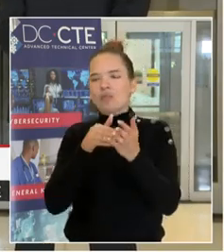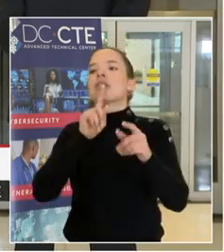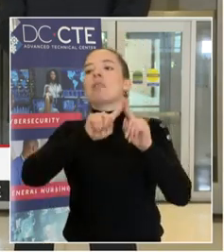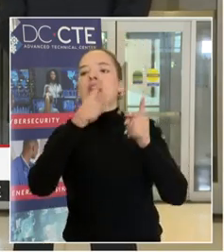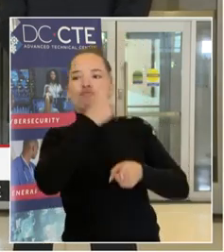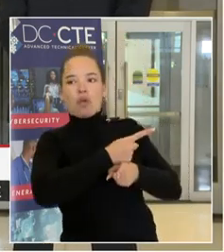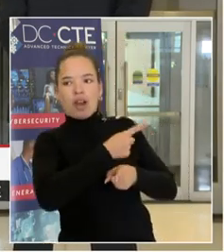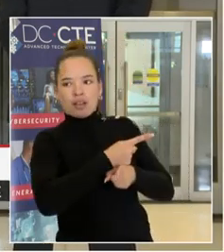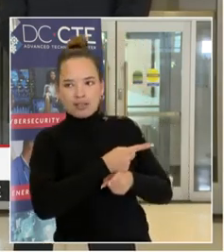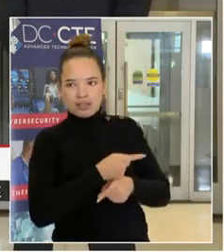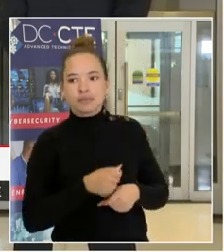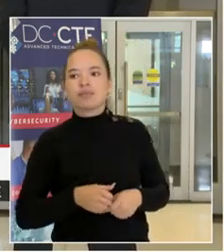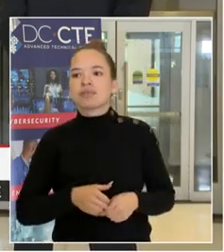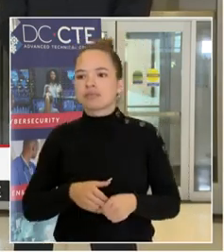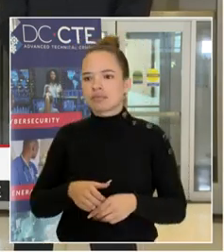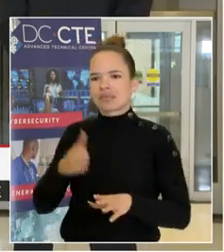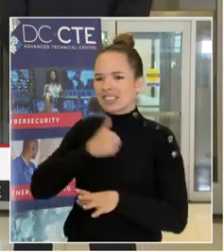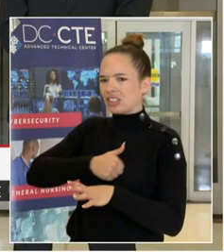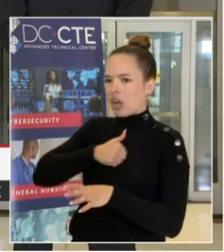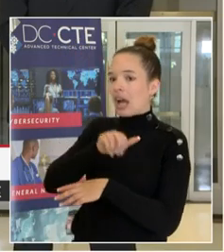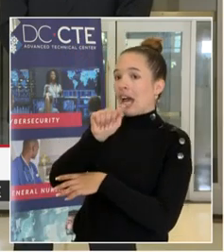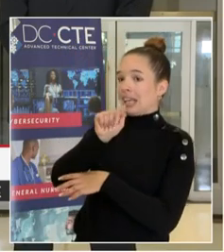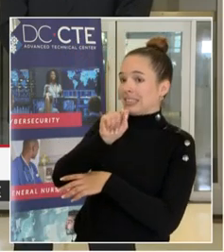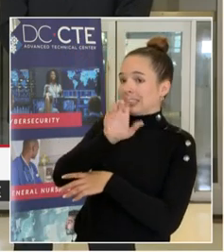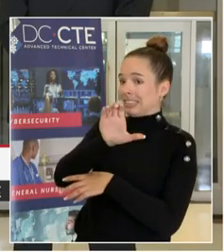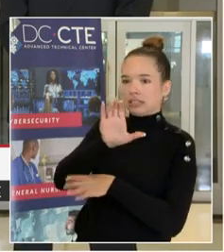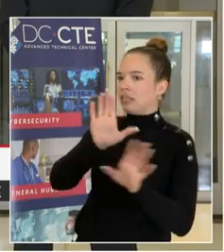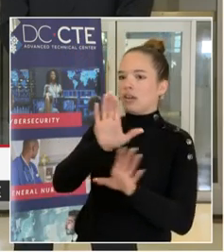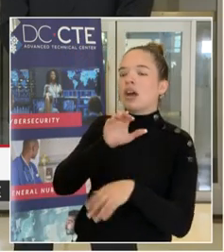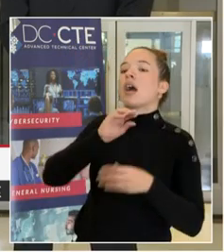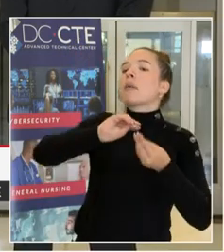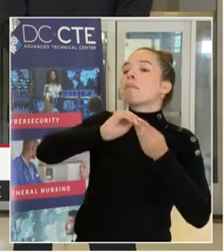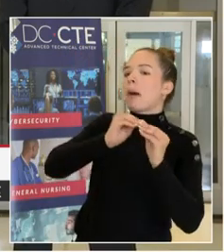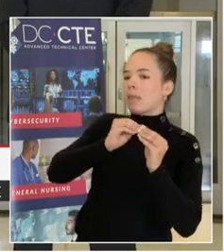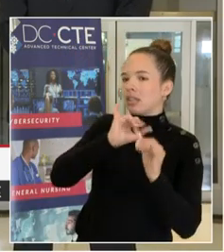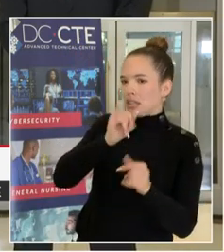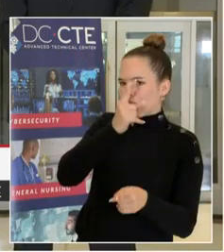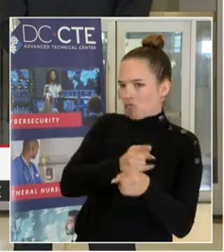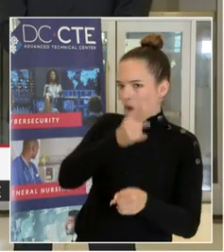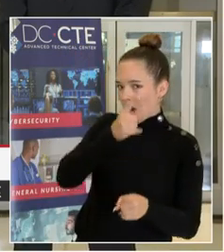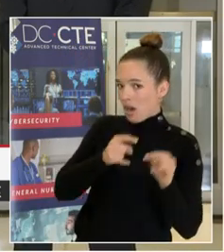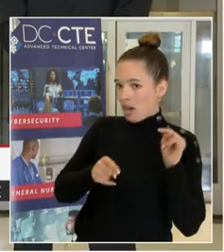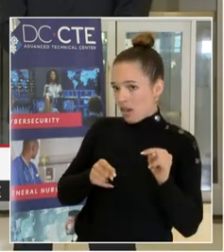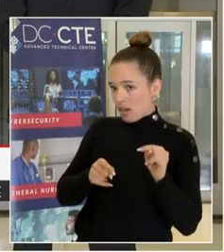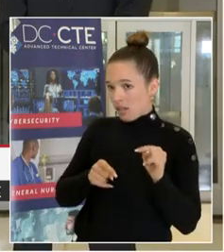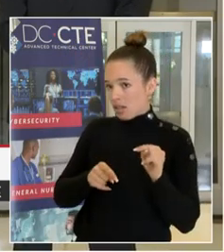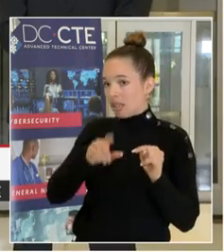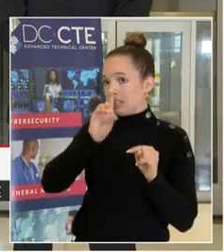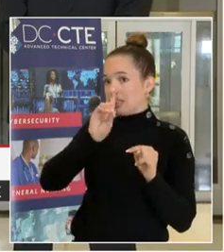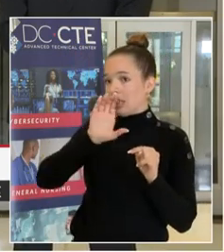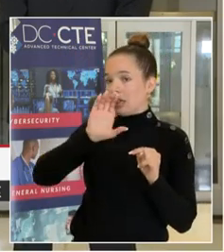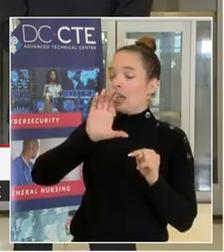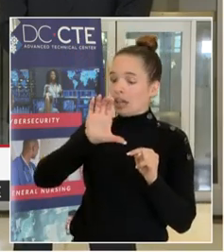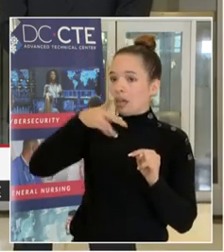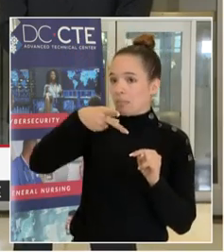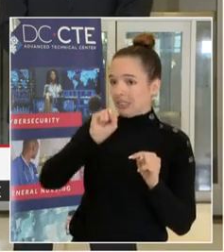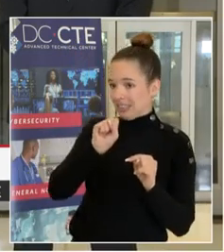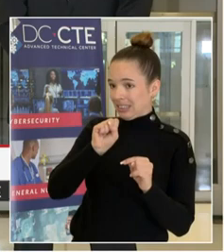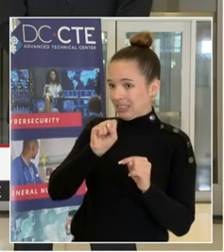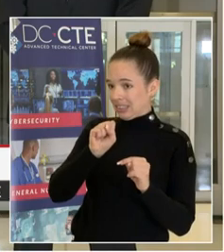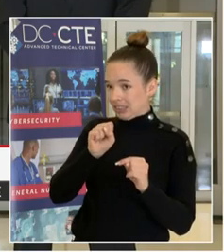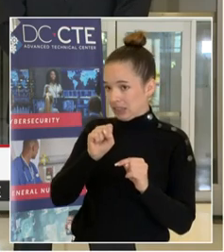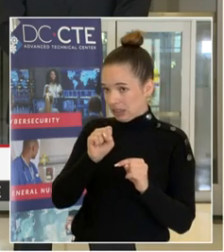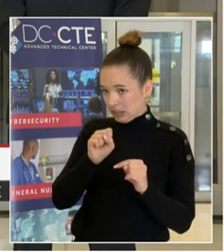the ATC. I'm so sorry. Let me get the number for you. I have it in front of me. DCPS comes in right at they're right